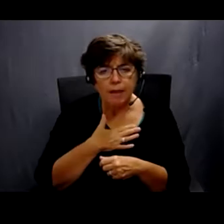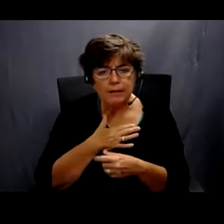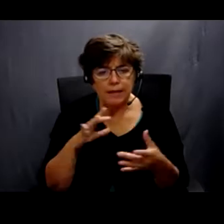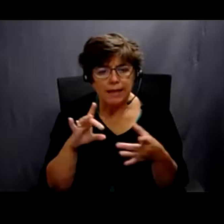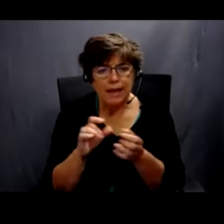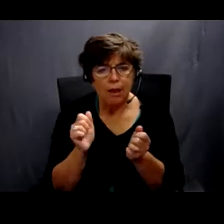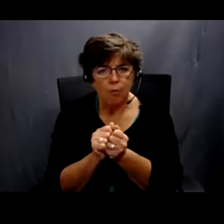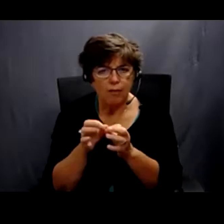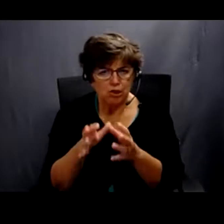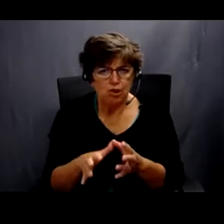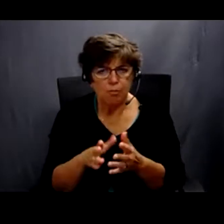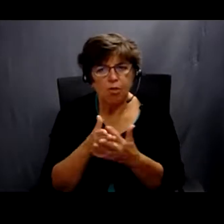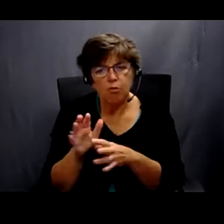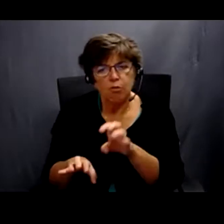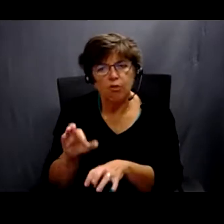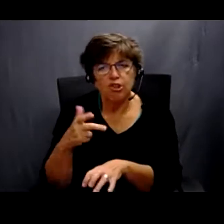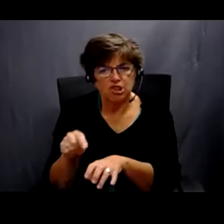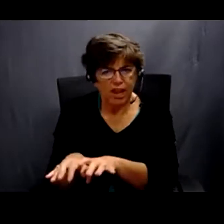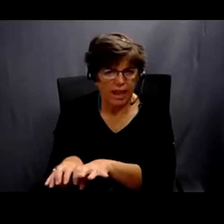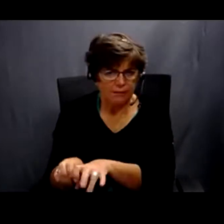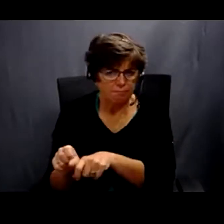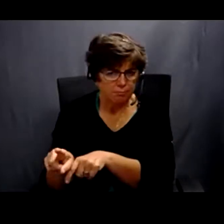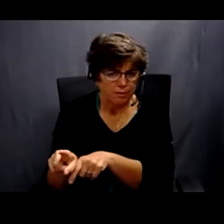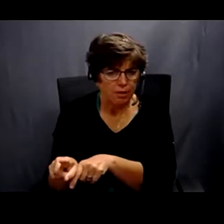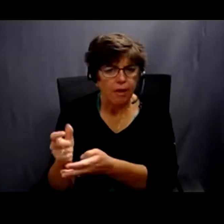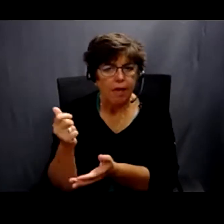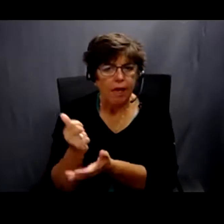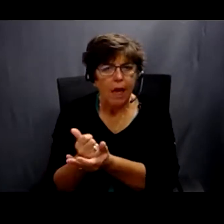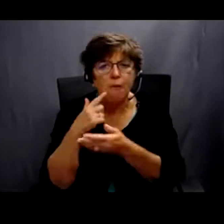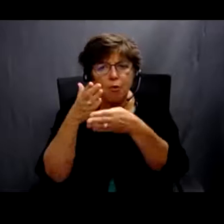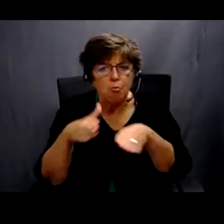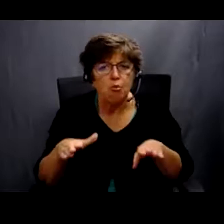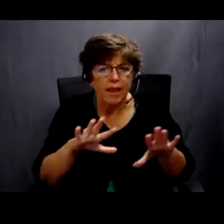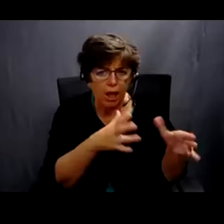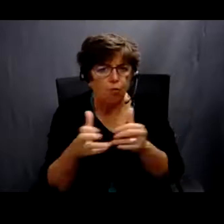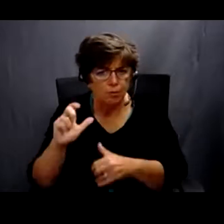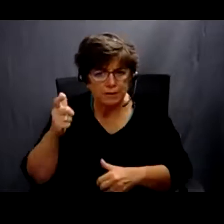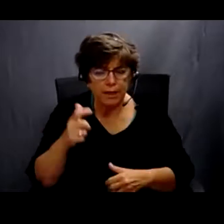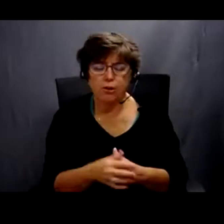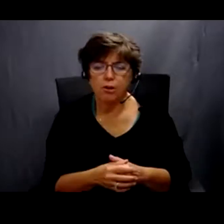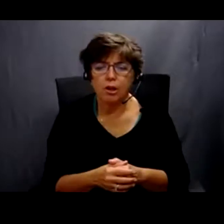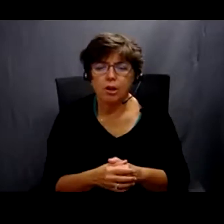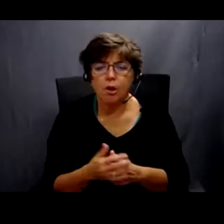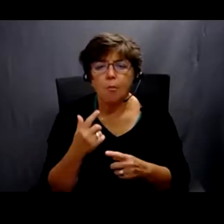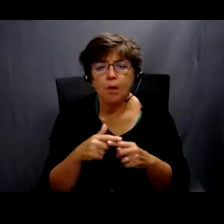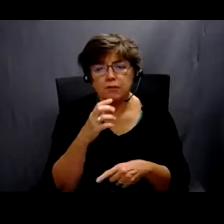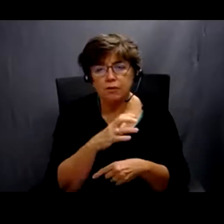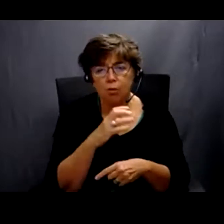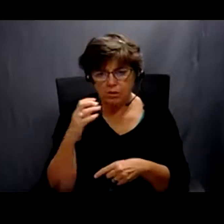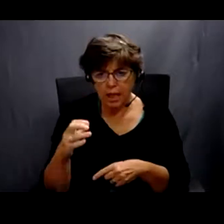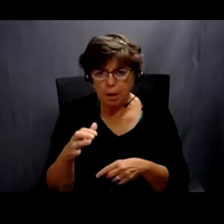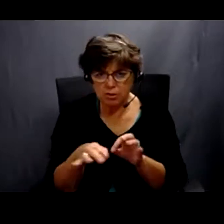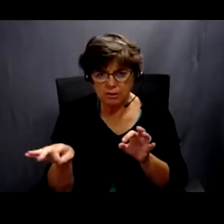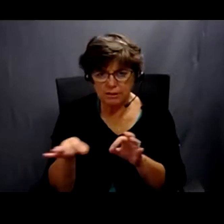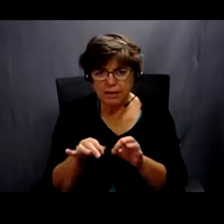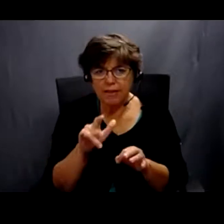with your interpreters via the chat. That will be helpful for breakout rooms as well. We have closed captioning available. That's what